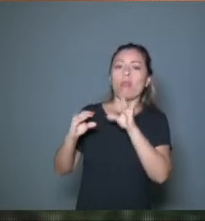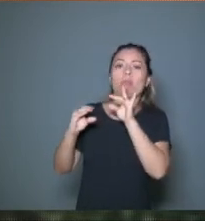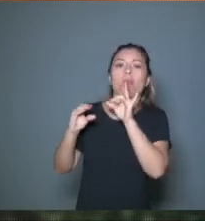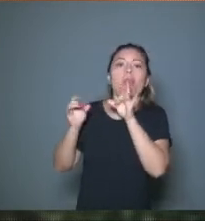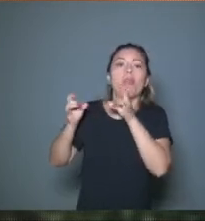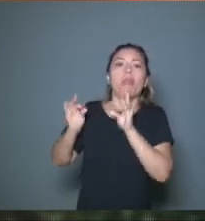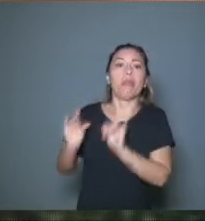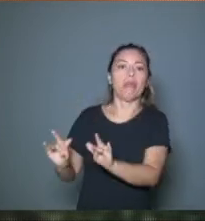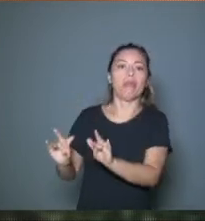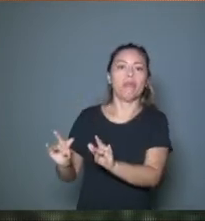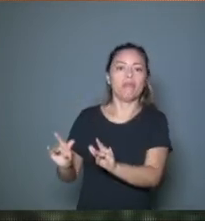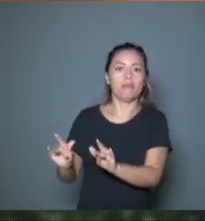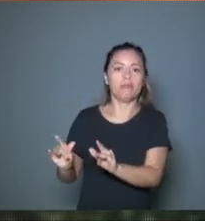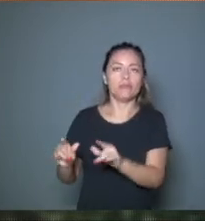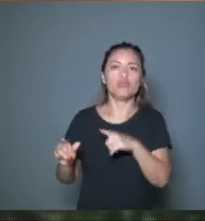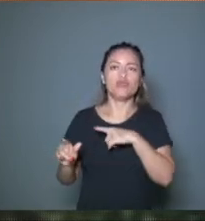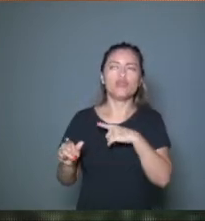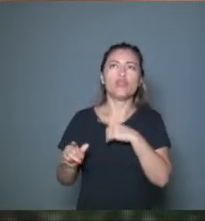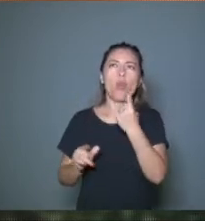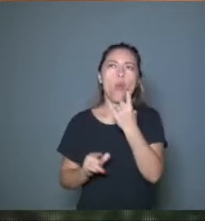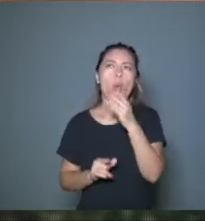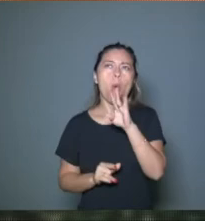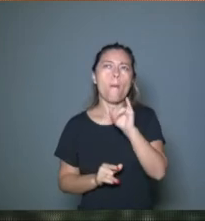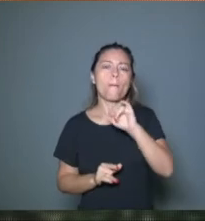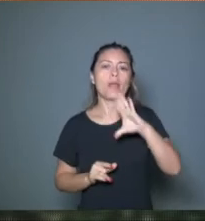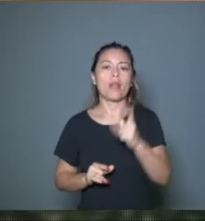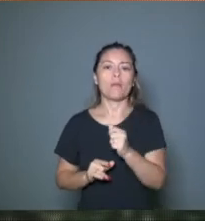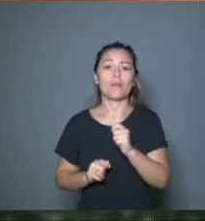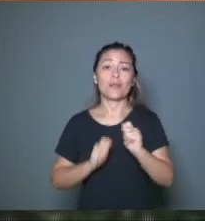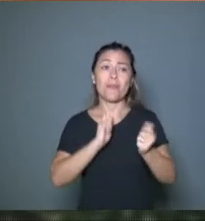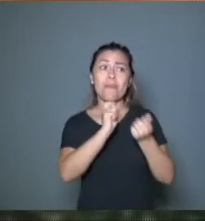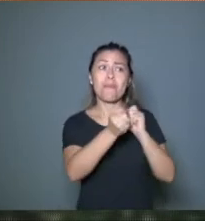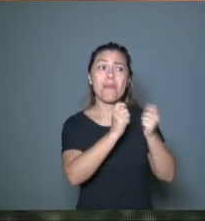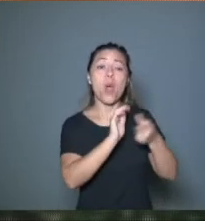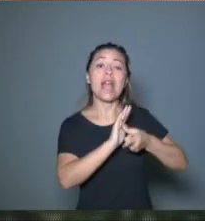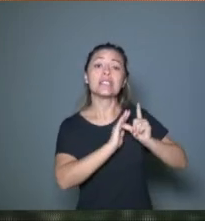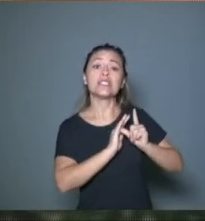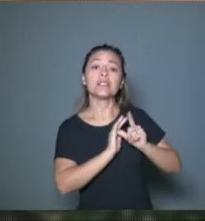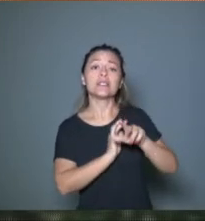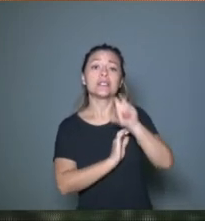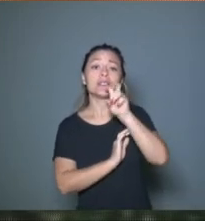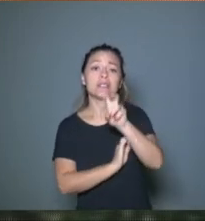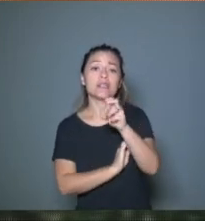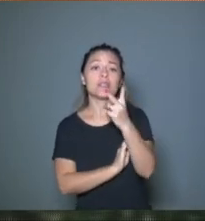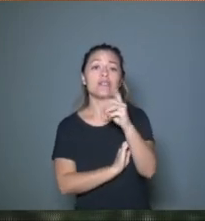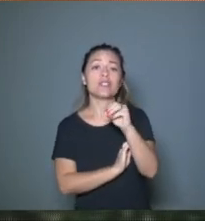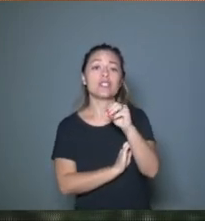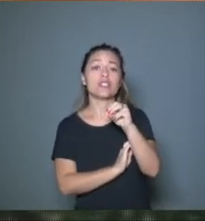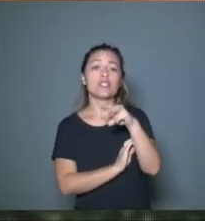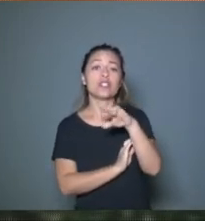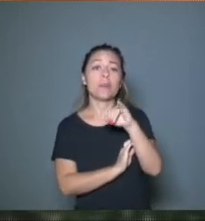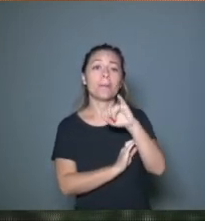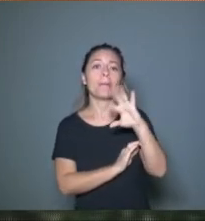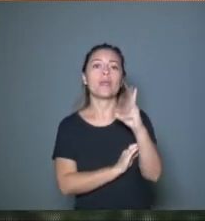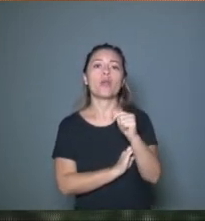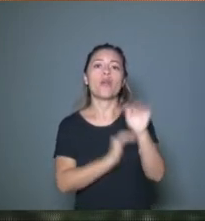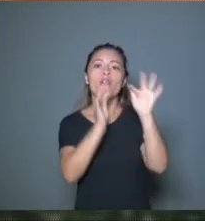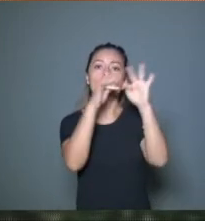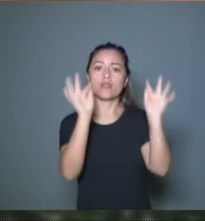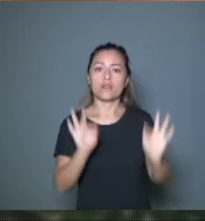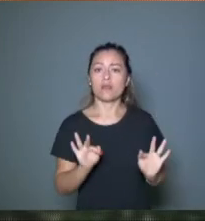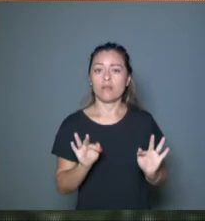covenant and had 1 billion cash. So in December, we prepaid 128 million to